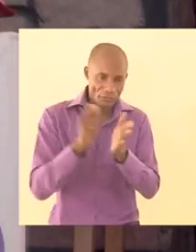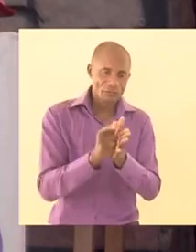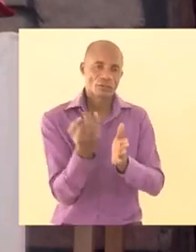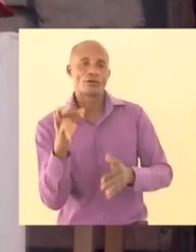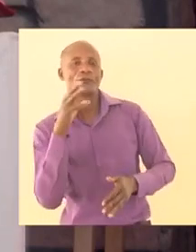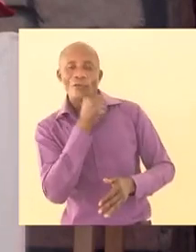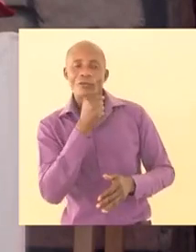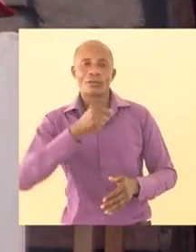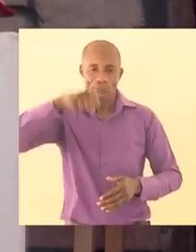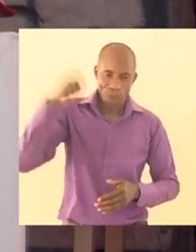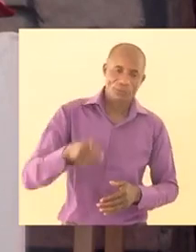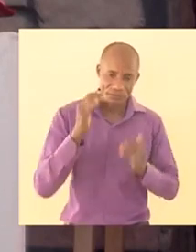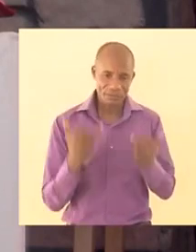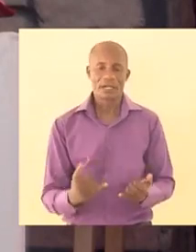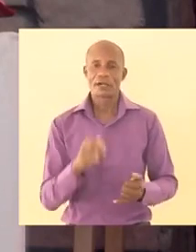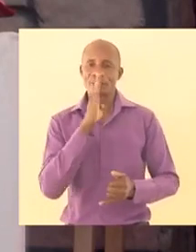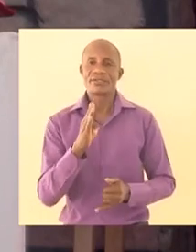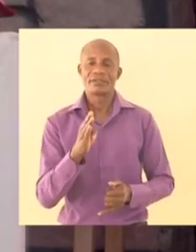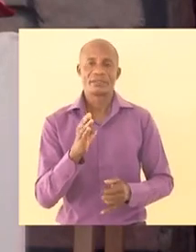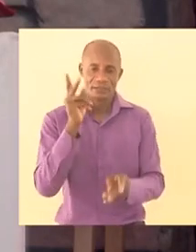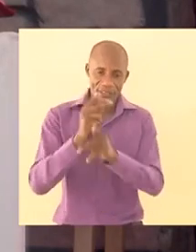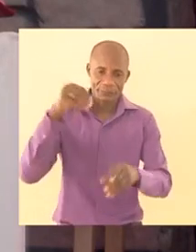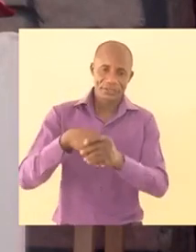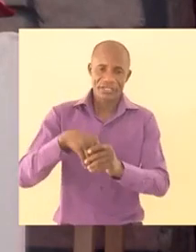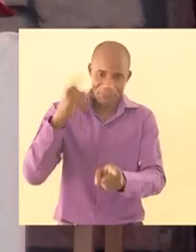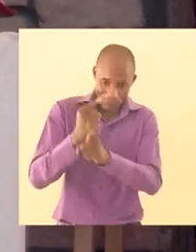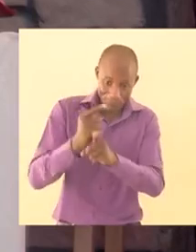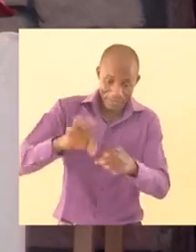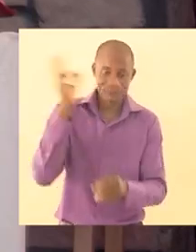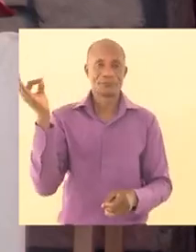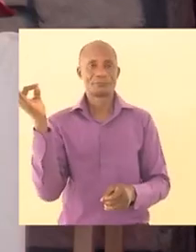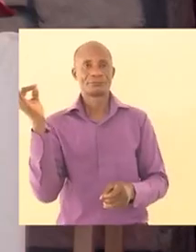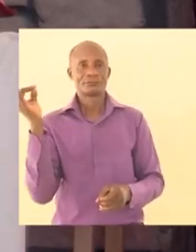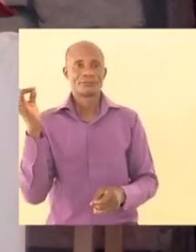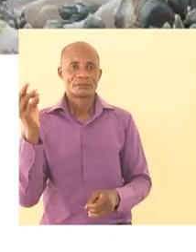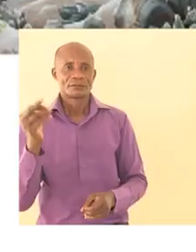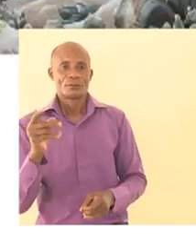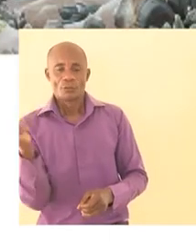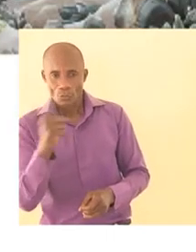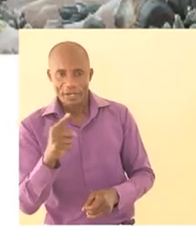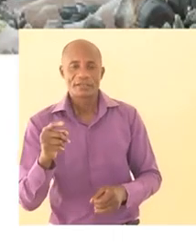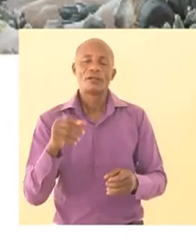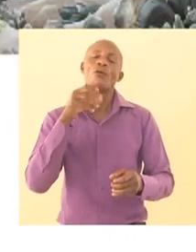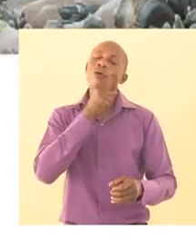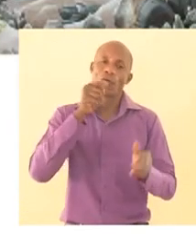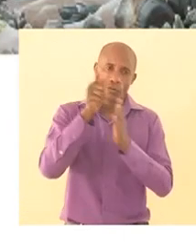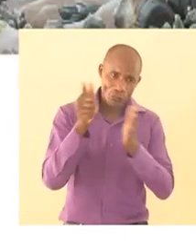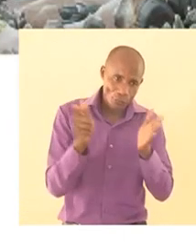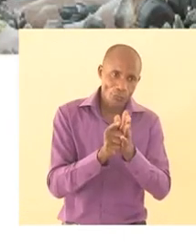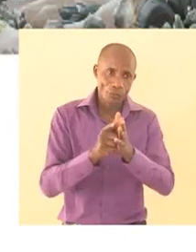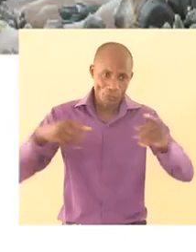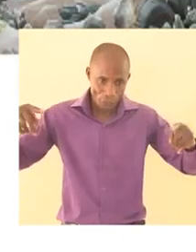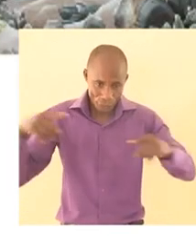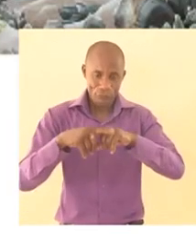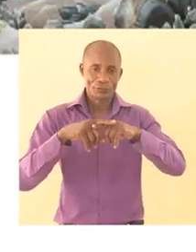of old must now be kept in the right spirit. And wherever the laws of old contradict the new law of love, which one is to